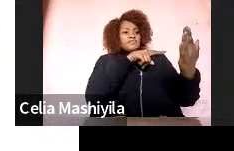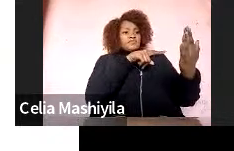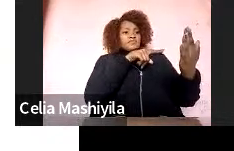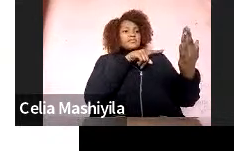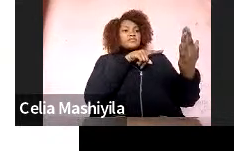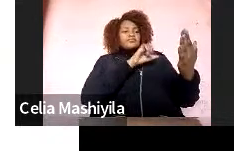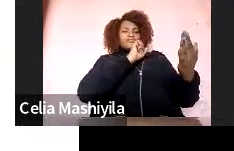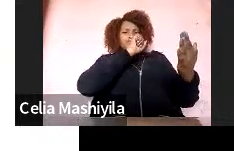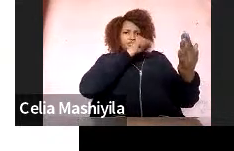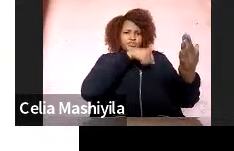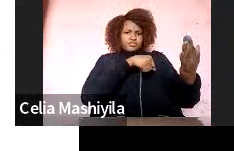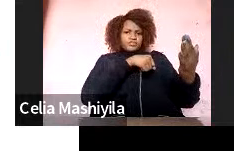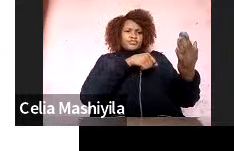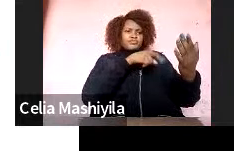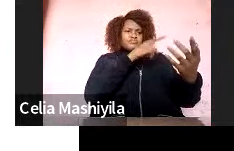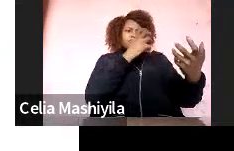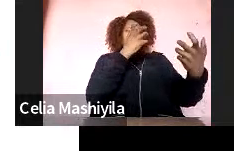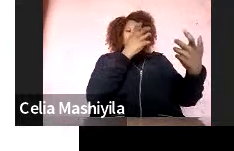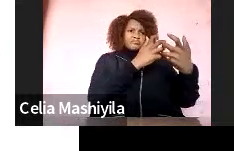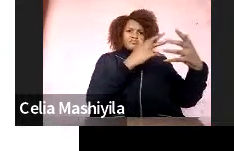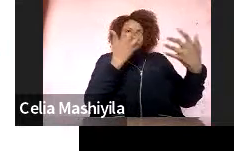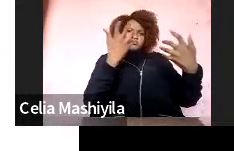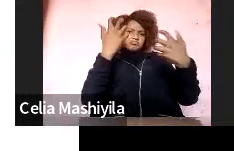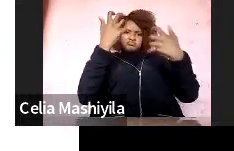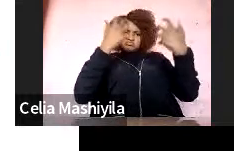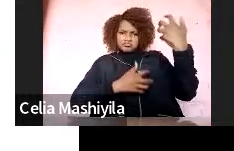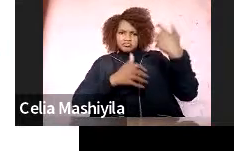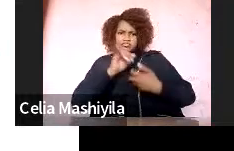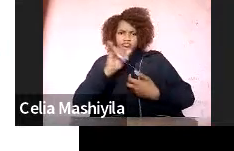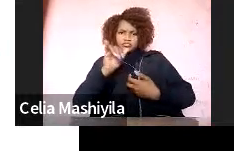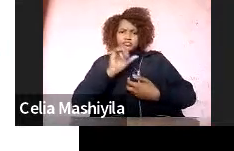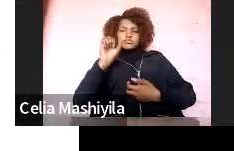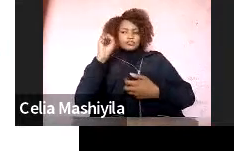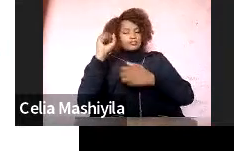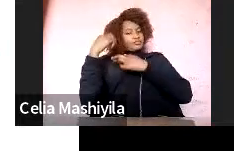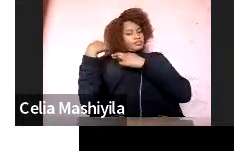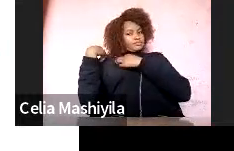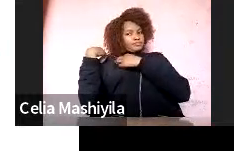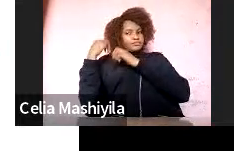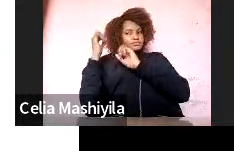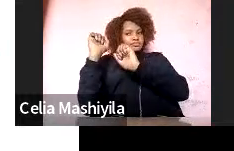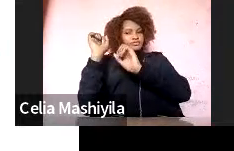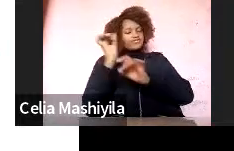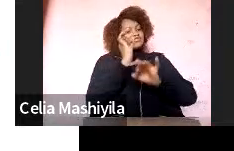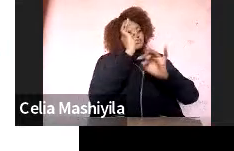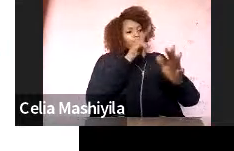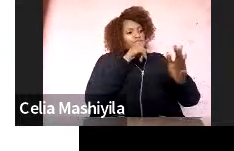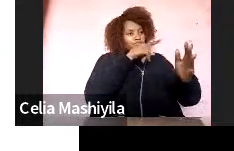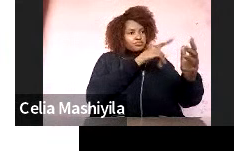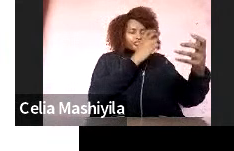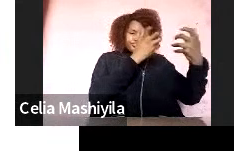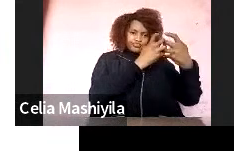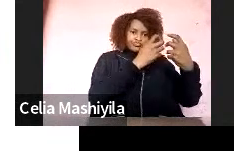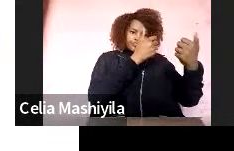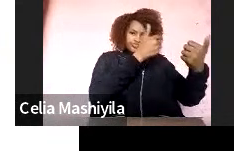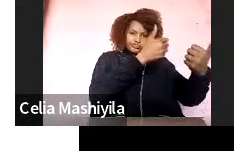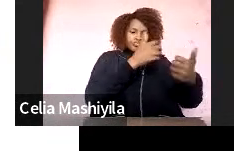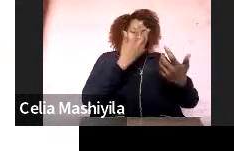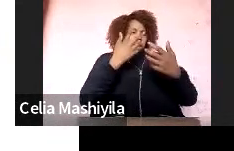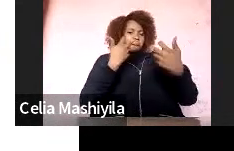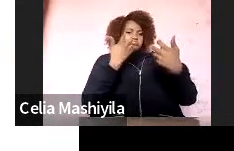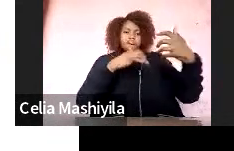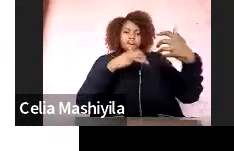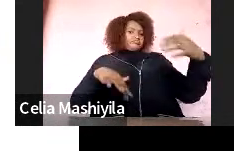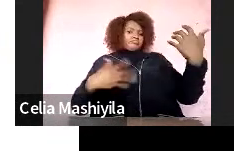and say, but no, I've exceeded the 30 days, I'm late, and so on. Within the 30 days where you are supposed to